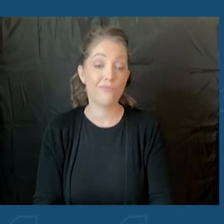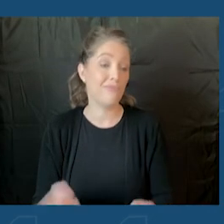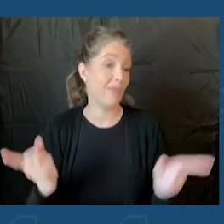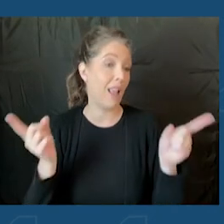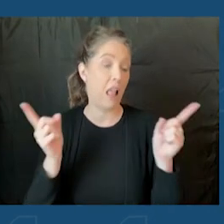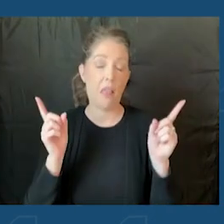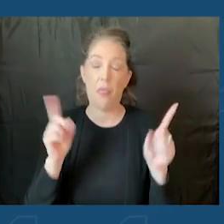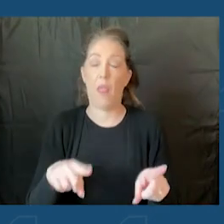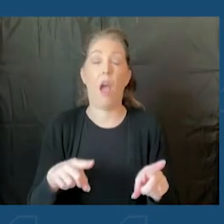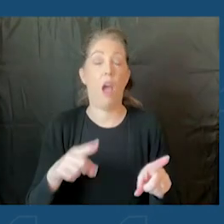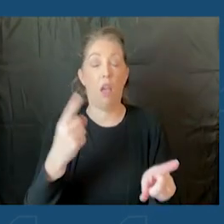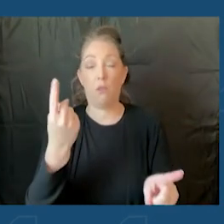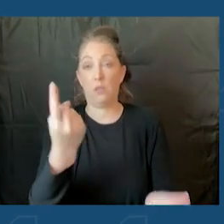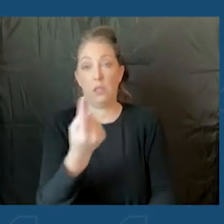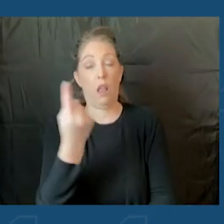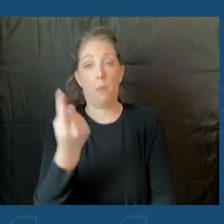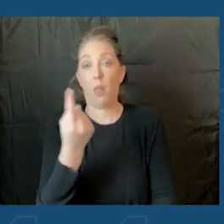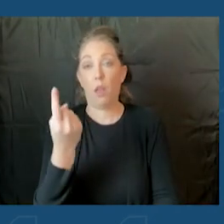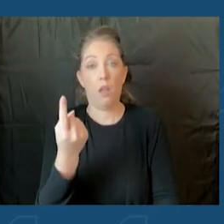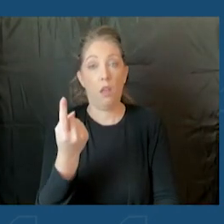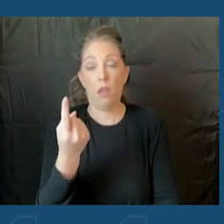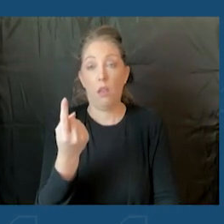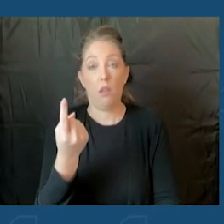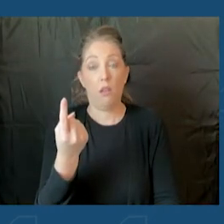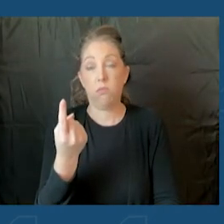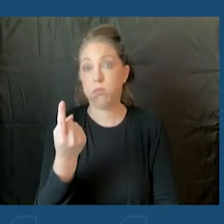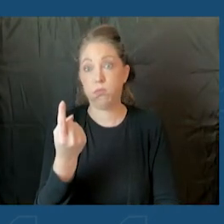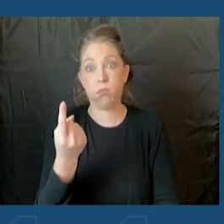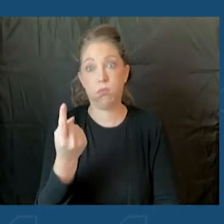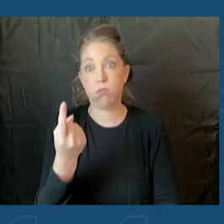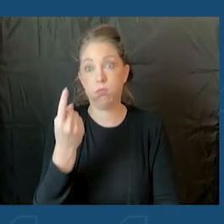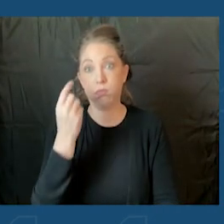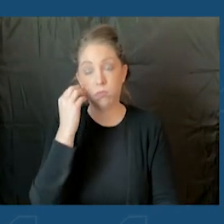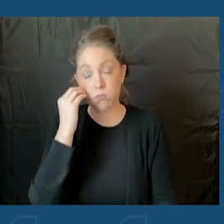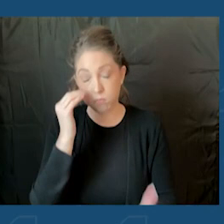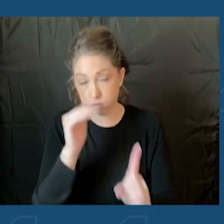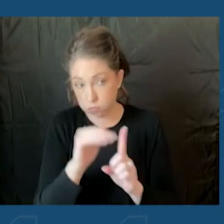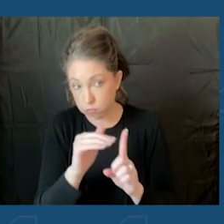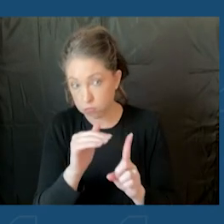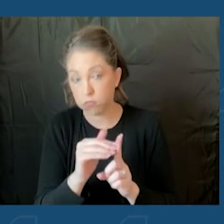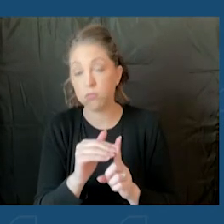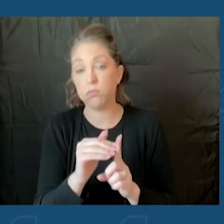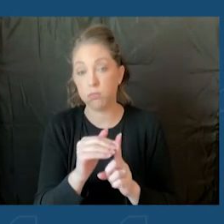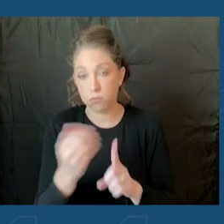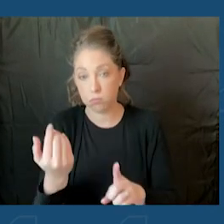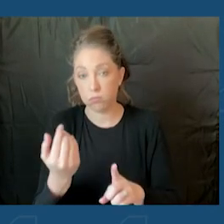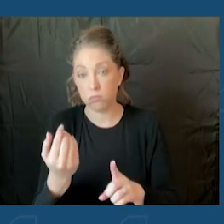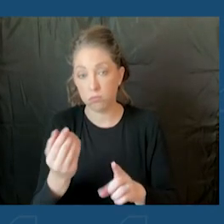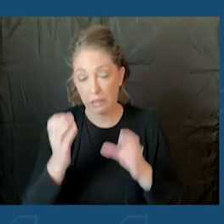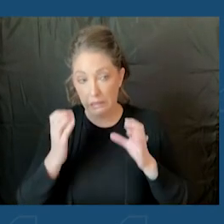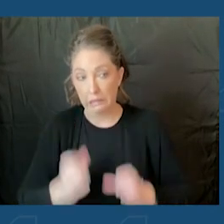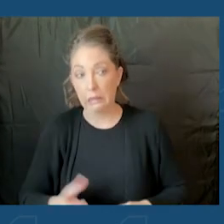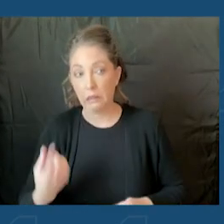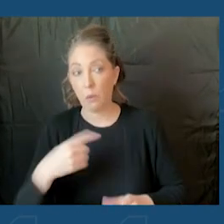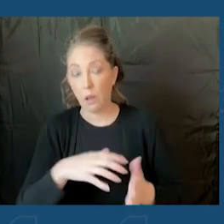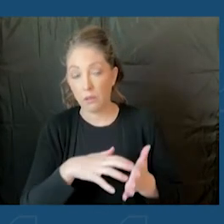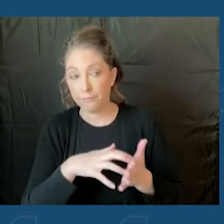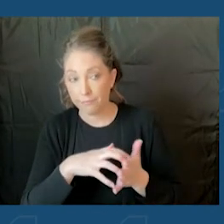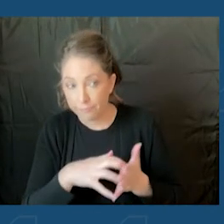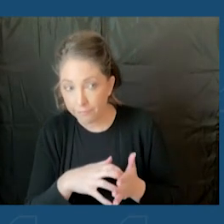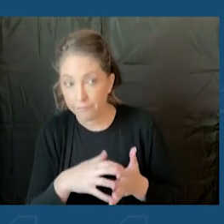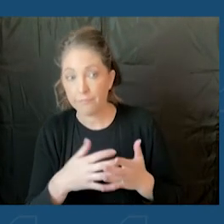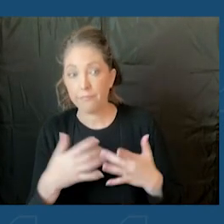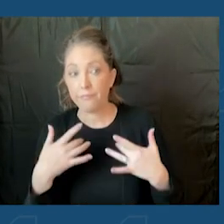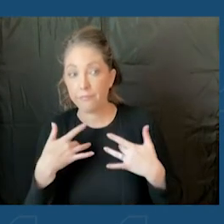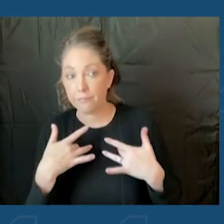that was a compelling reminder of the vulnerability of our citizens, even those who are shopping in a grocery store,